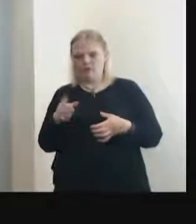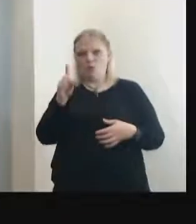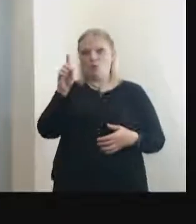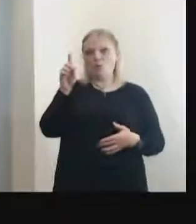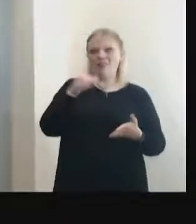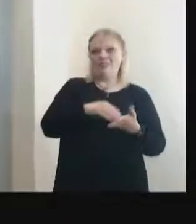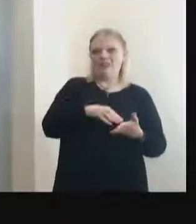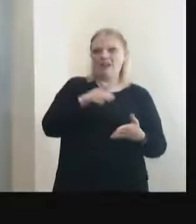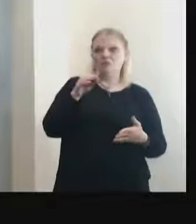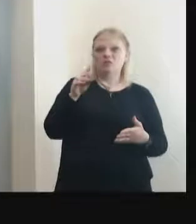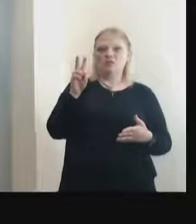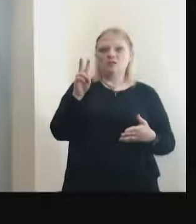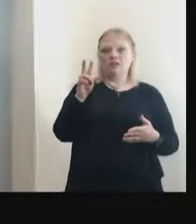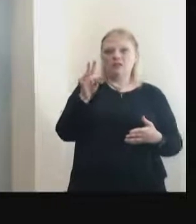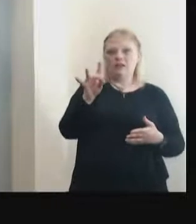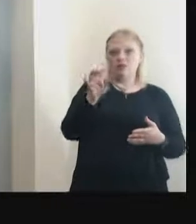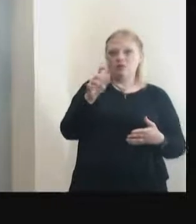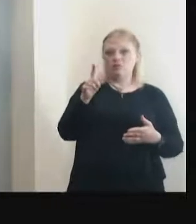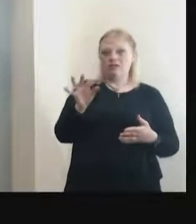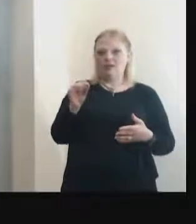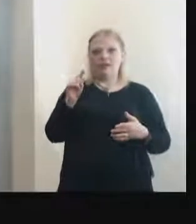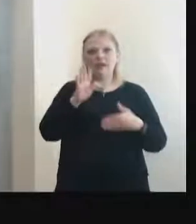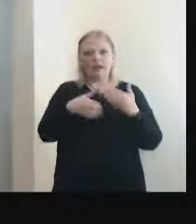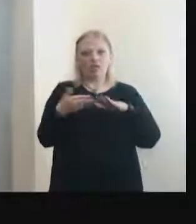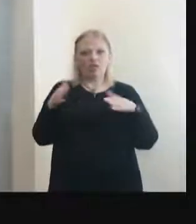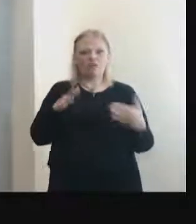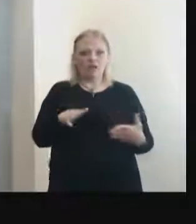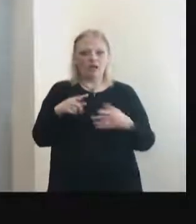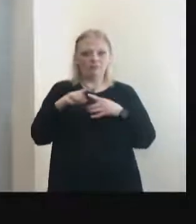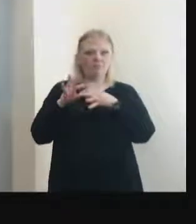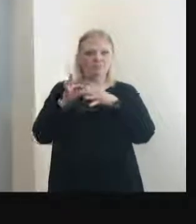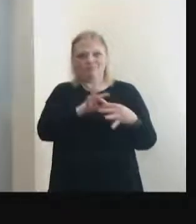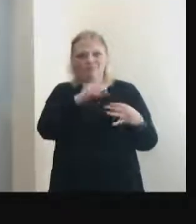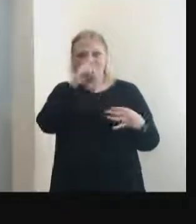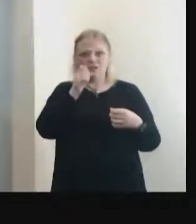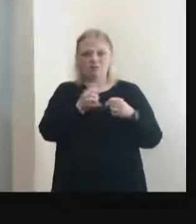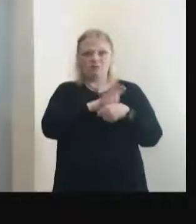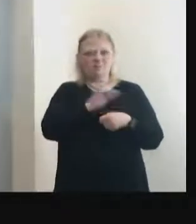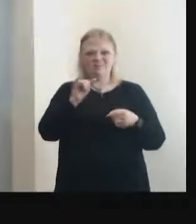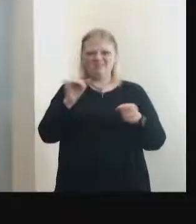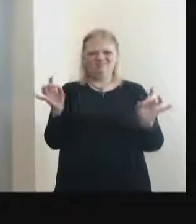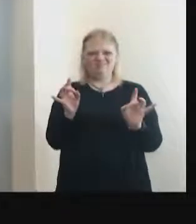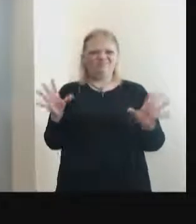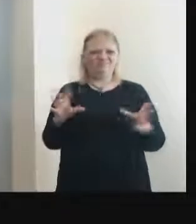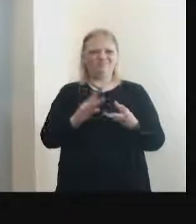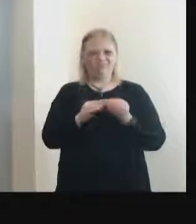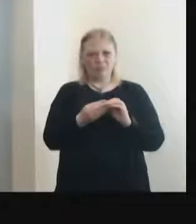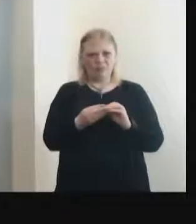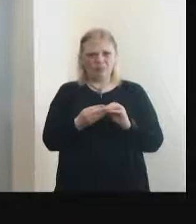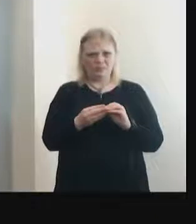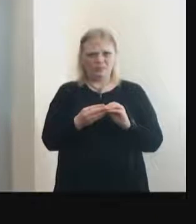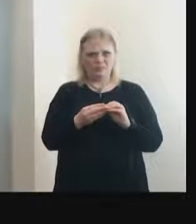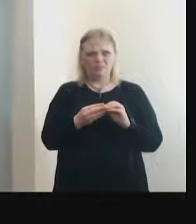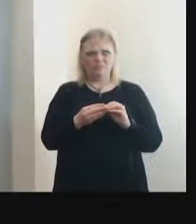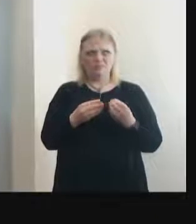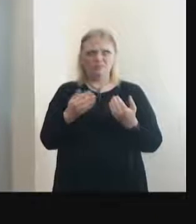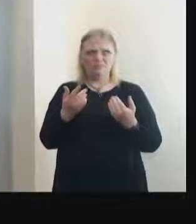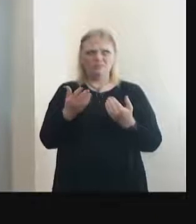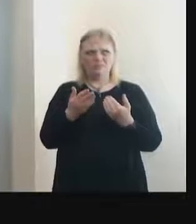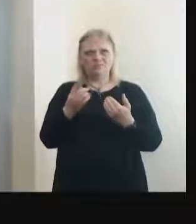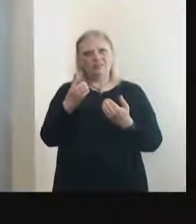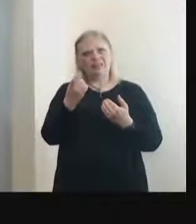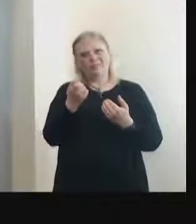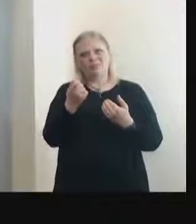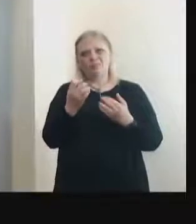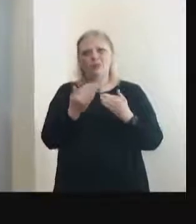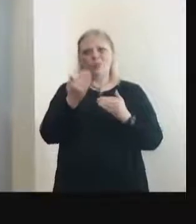1,829 of our fellow county residents have died as a result of COVID-19. Just a terrible number. It's a little more than a year. And